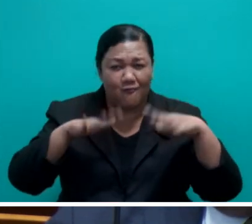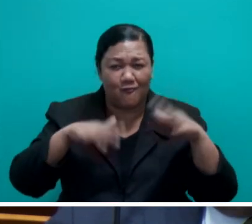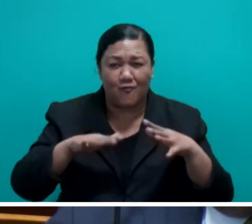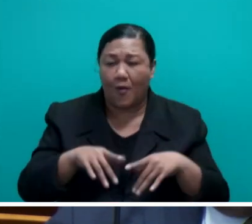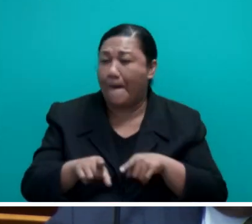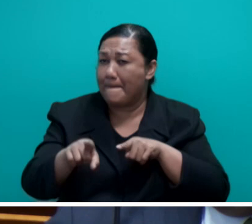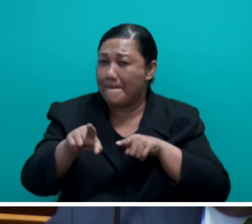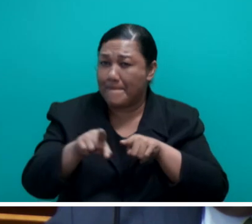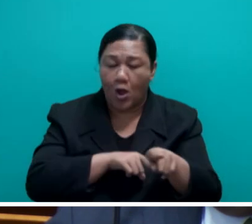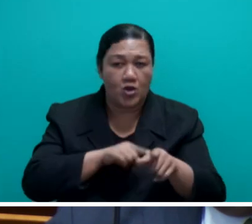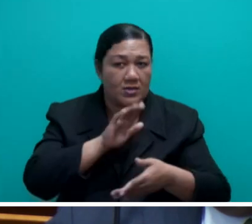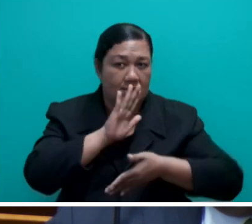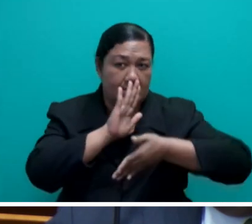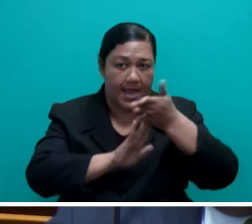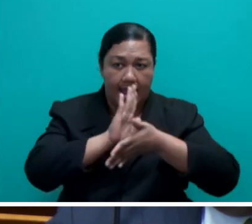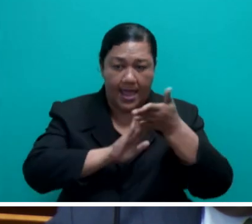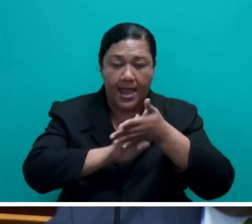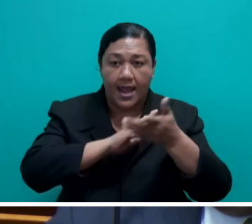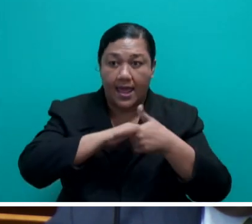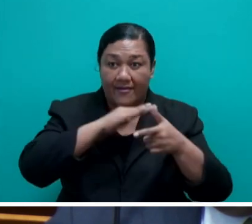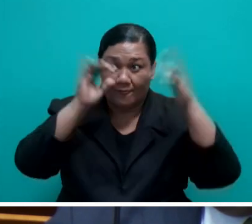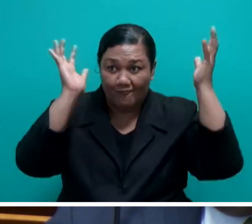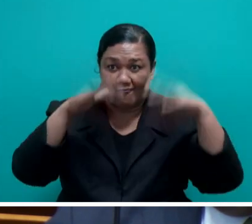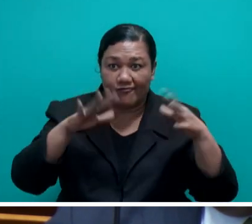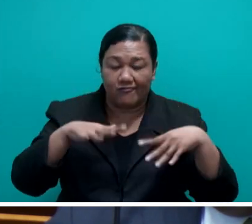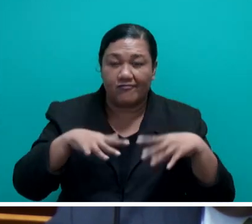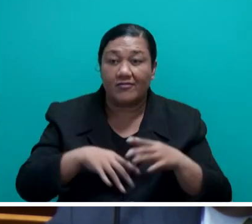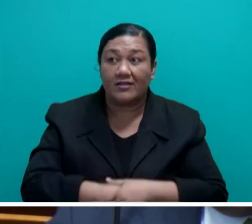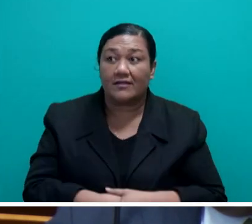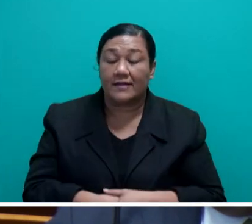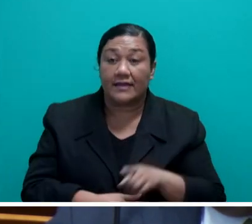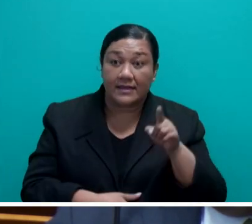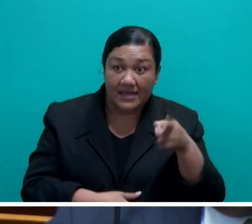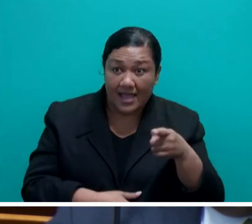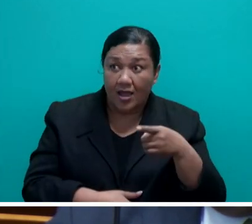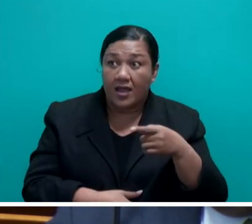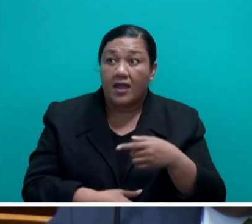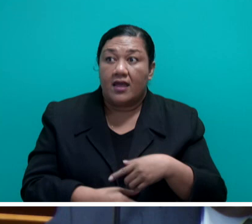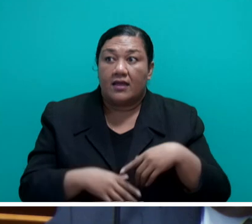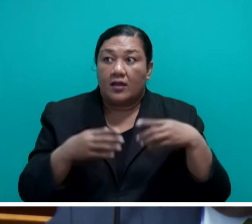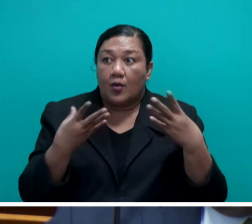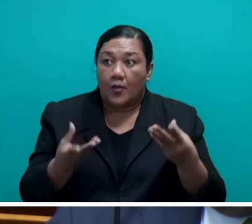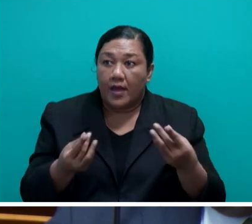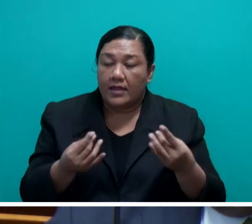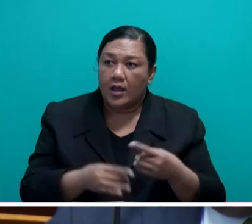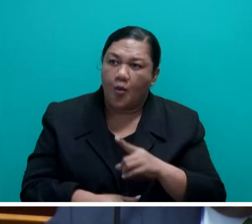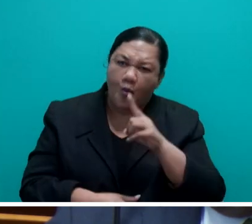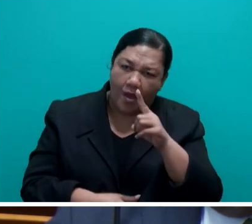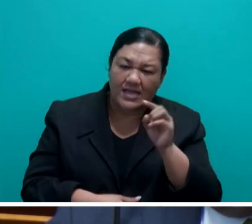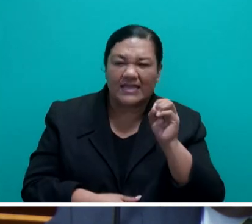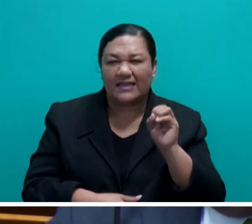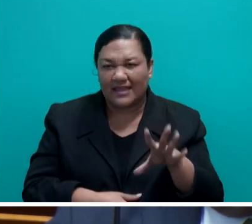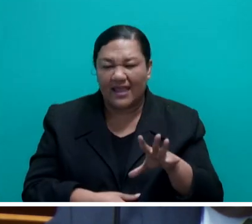experienced during Tisiana. The amount of precipitation received at that time was a decadal one in a 10-year event,